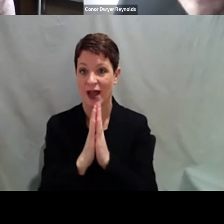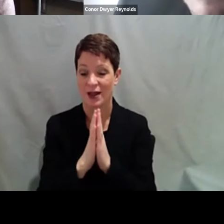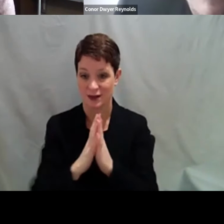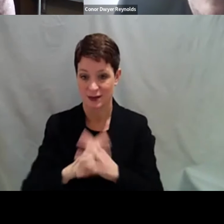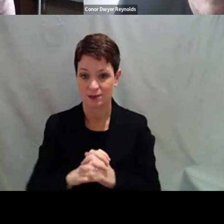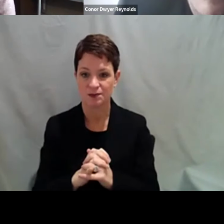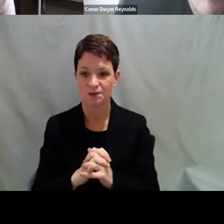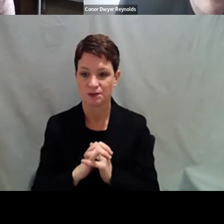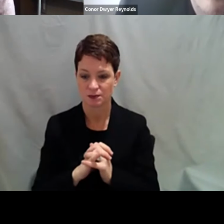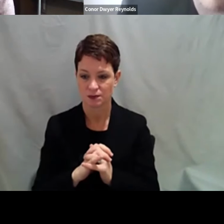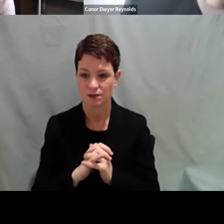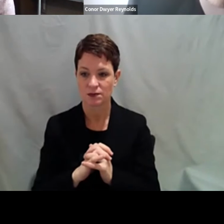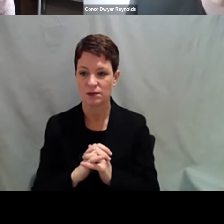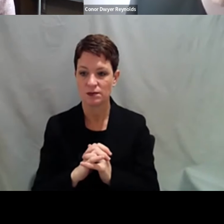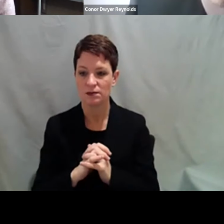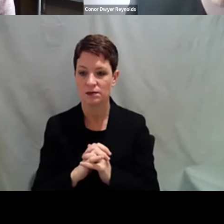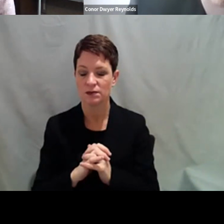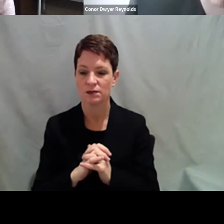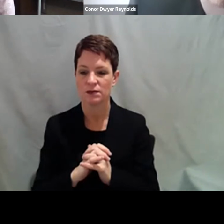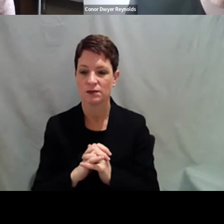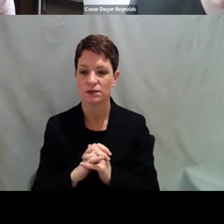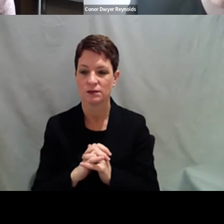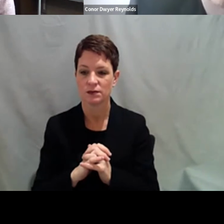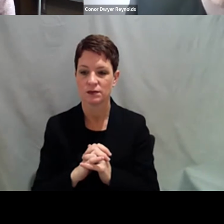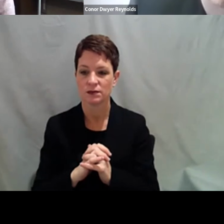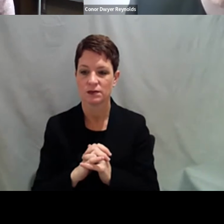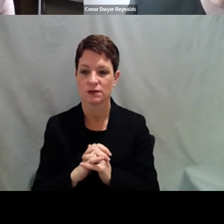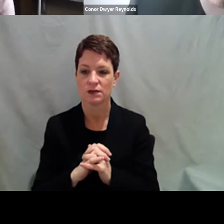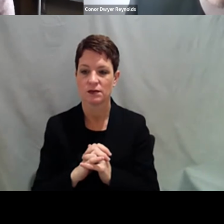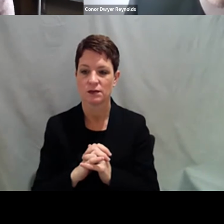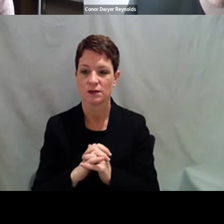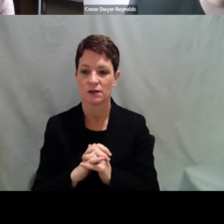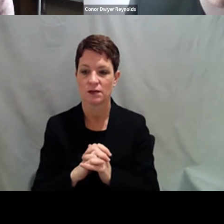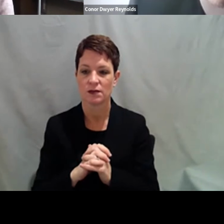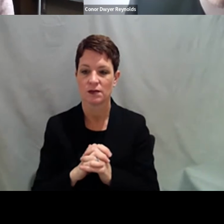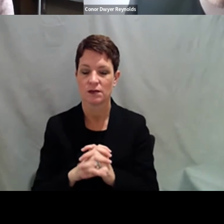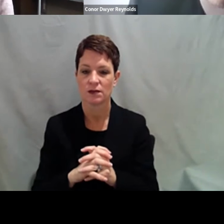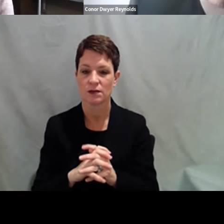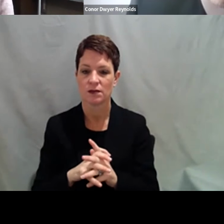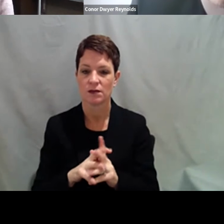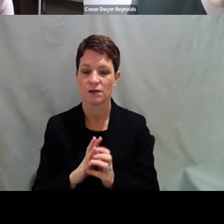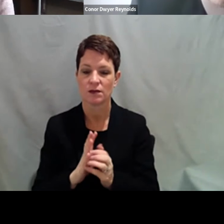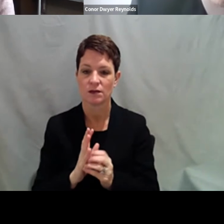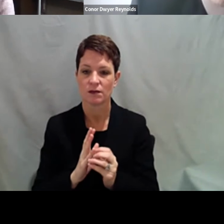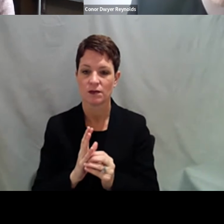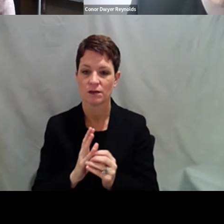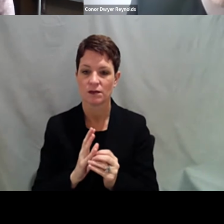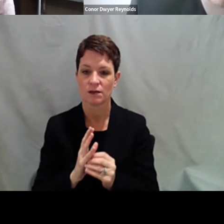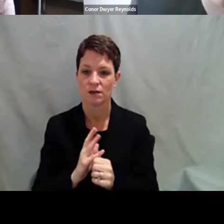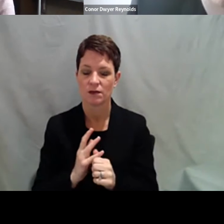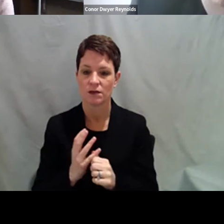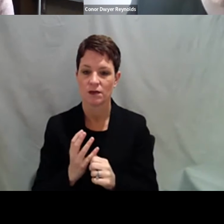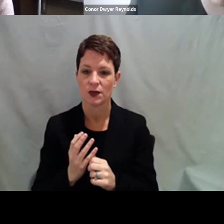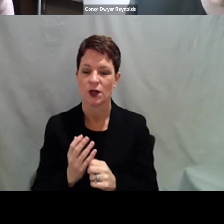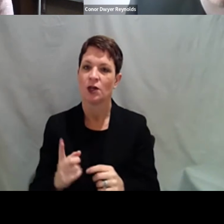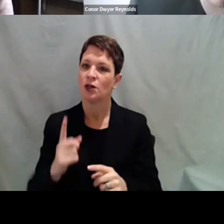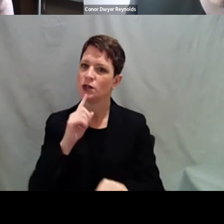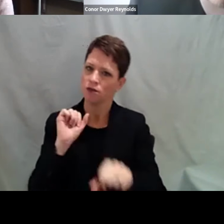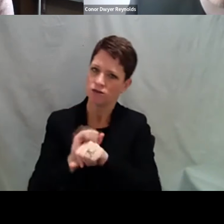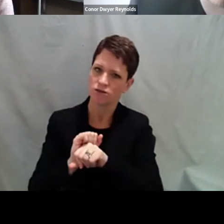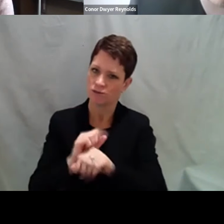So I think that there certainly is a way to zealously advocate